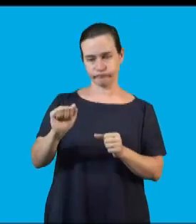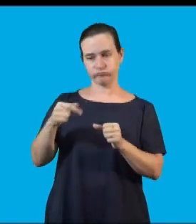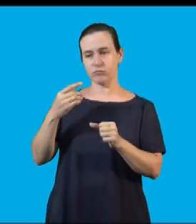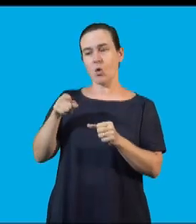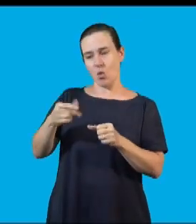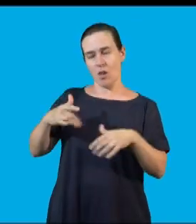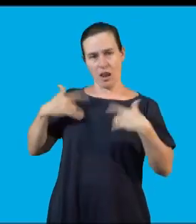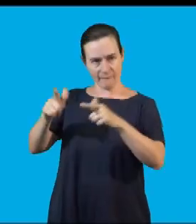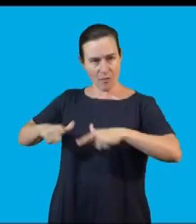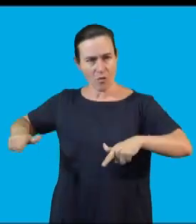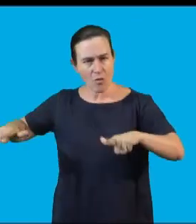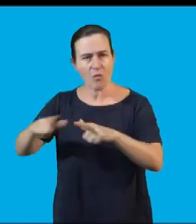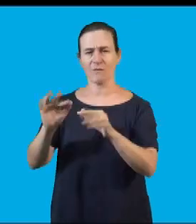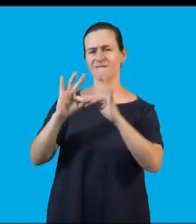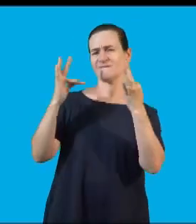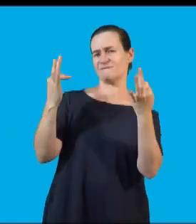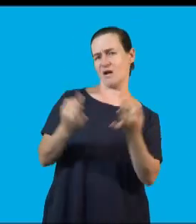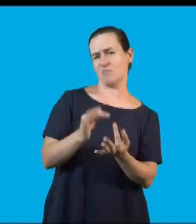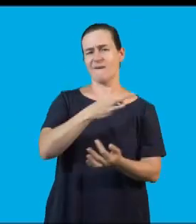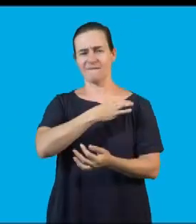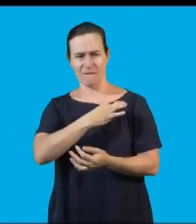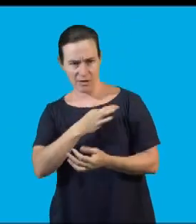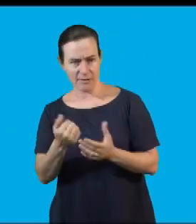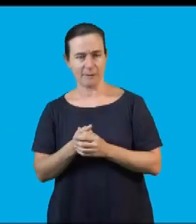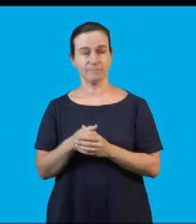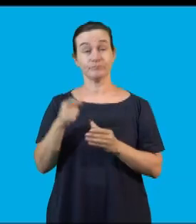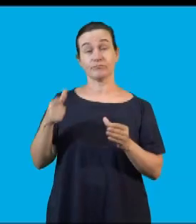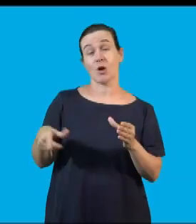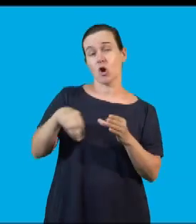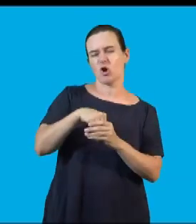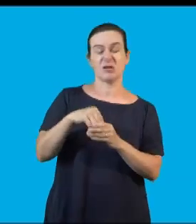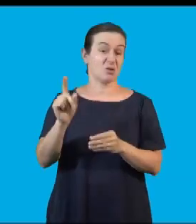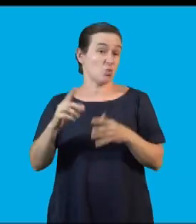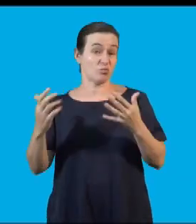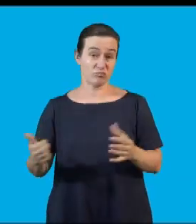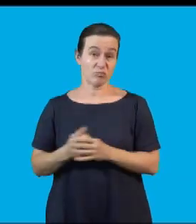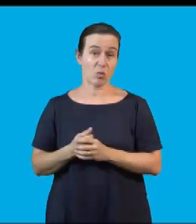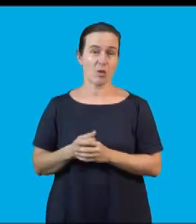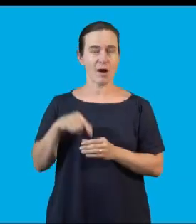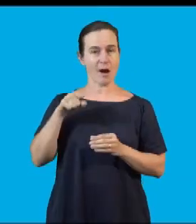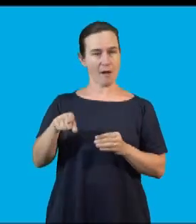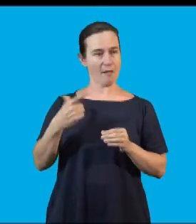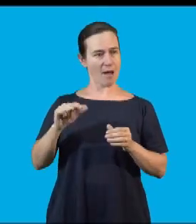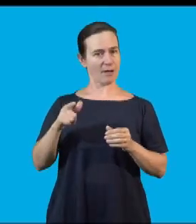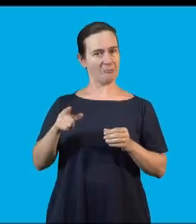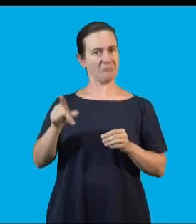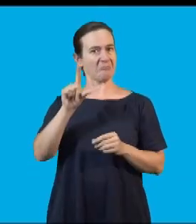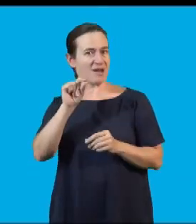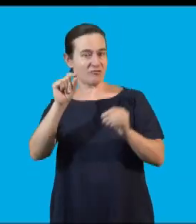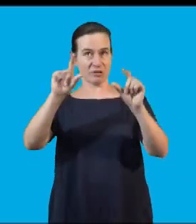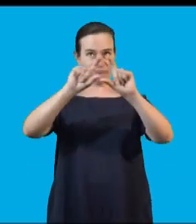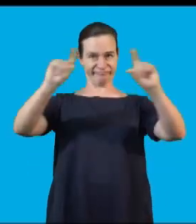residents, families, and volunteers. Content might include some of the following: a catchy